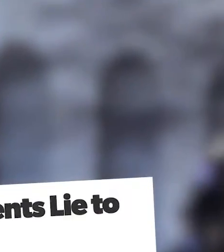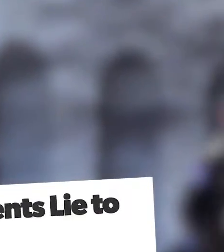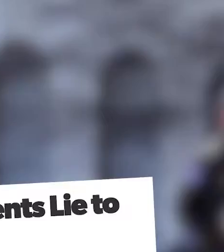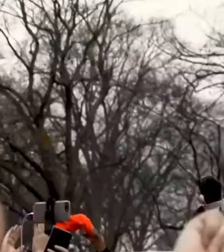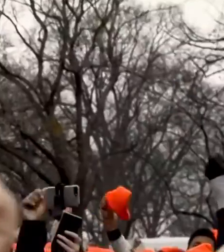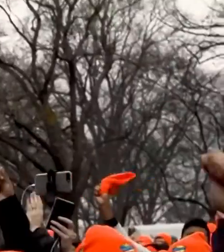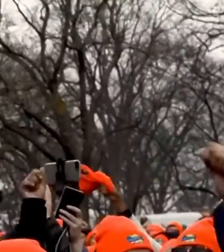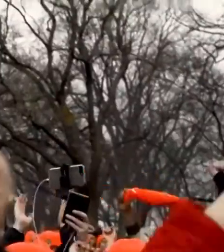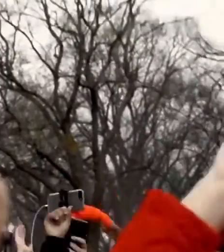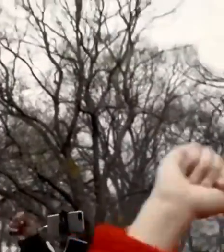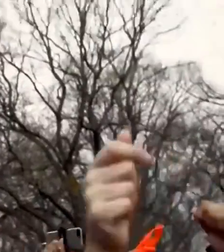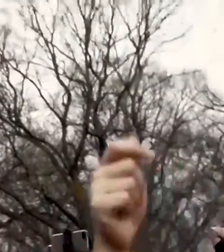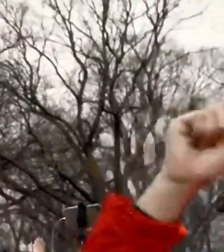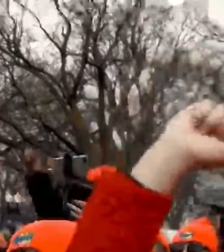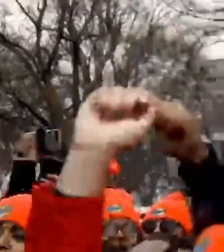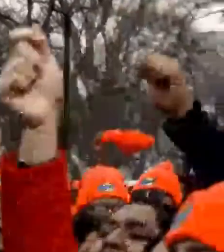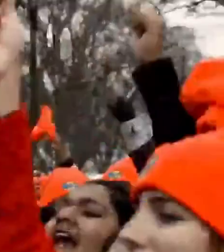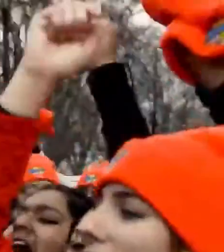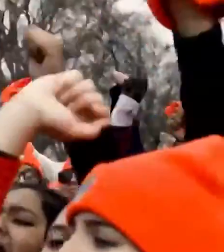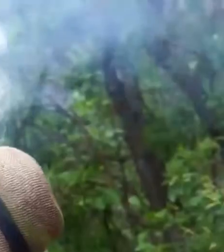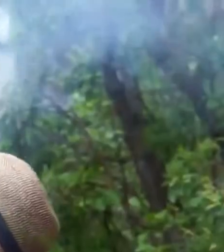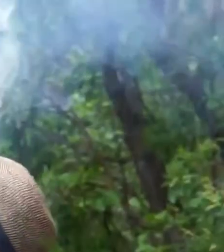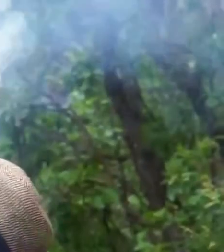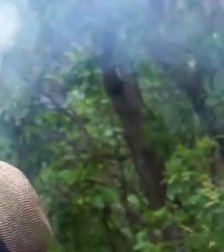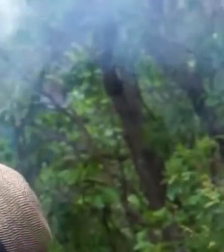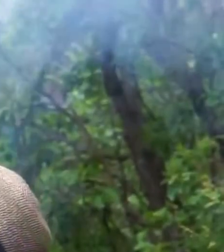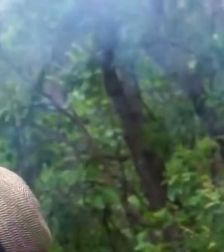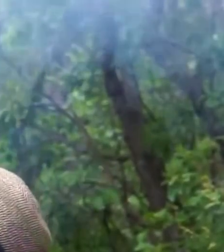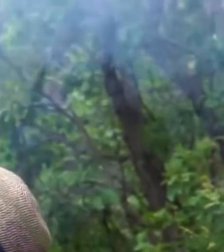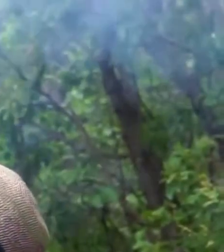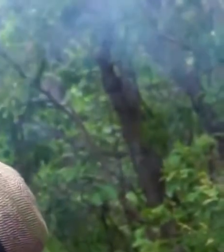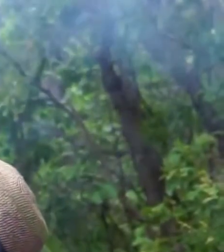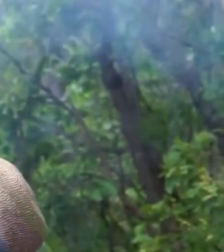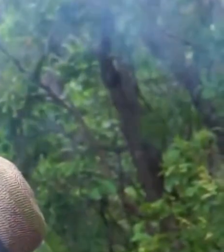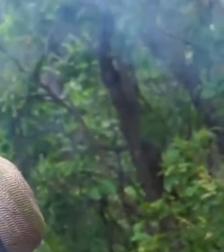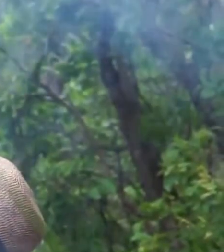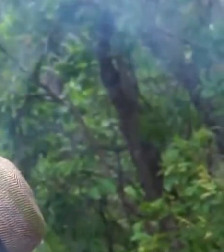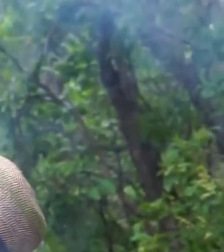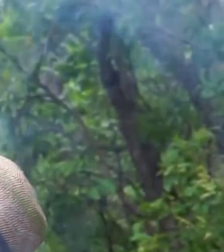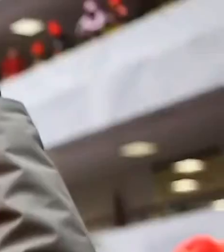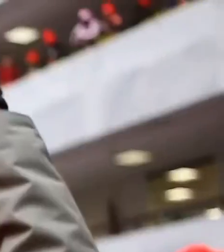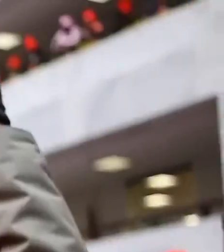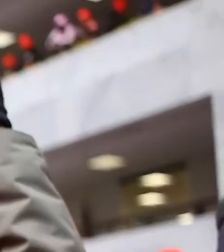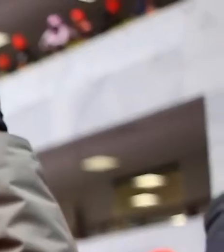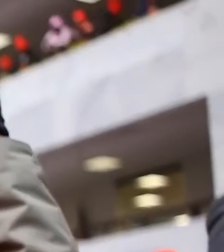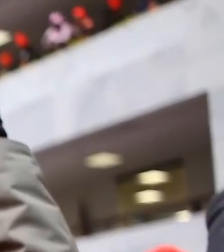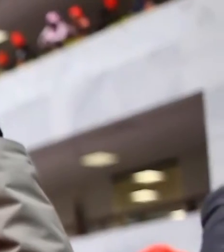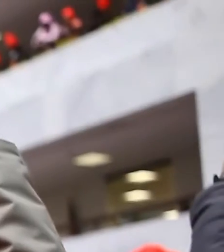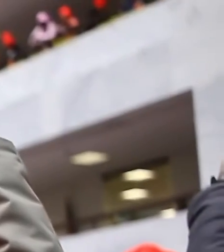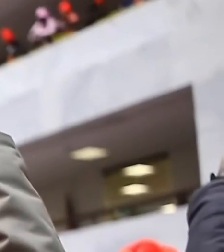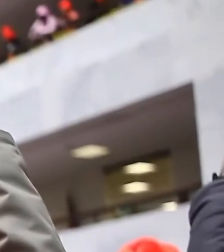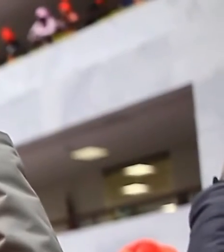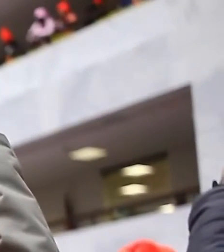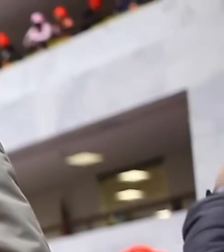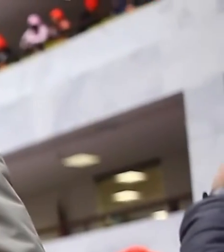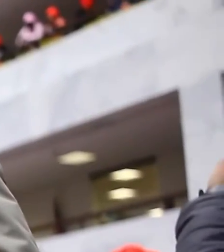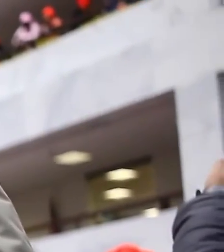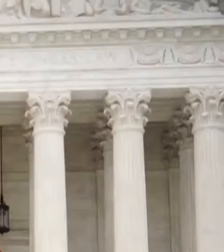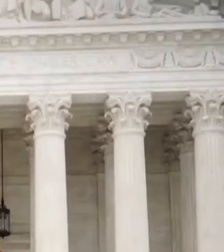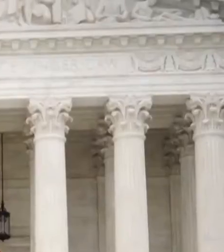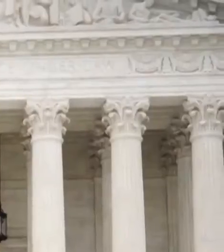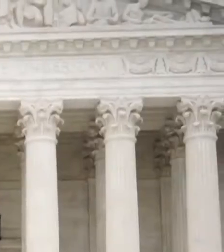have drawn from the courage, resilience, and power of our ancestors to protect one another. With every legislation pushed by